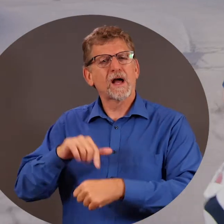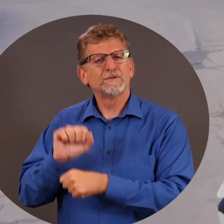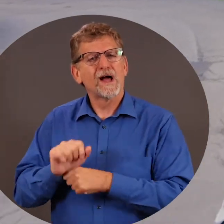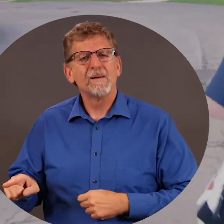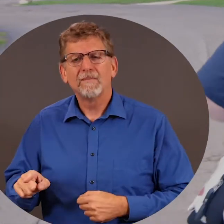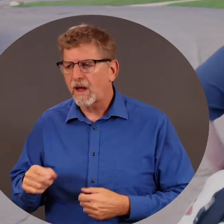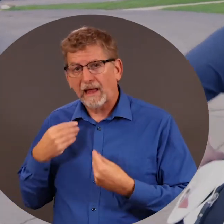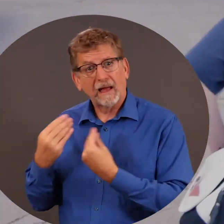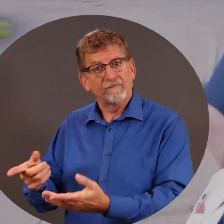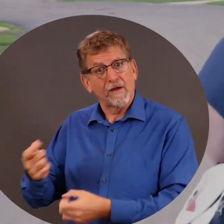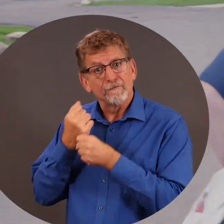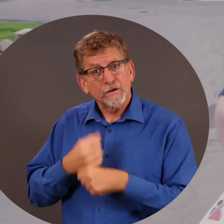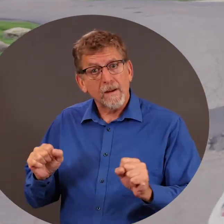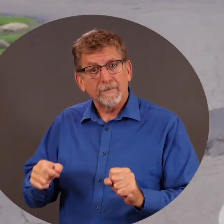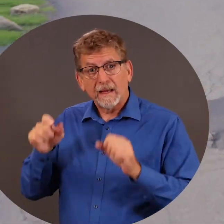under guardianship.